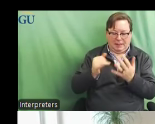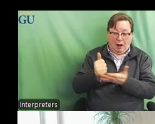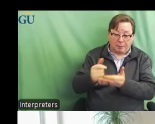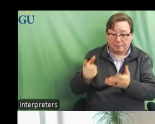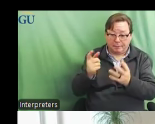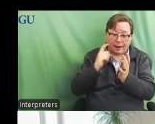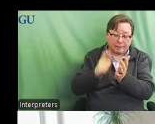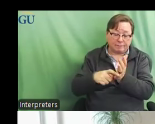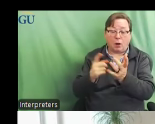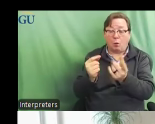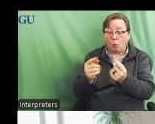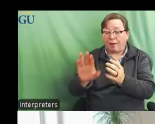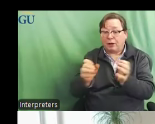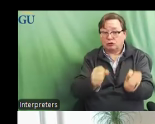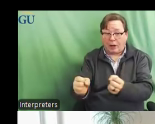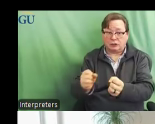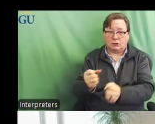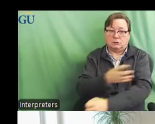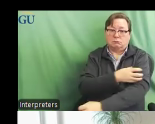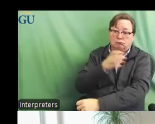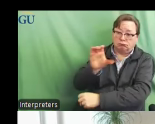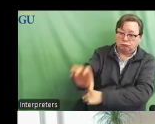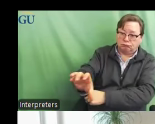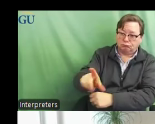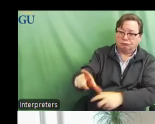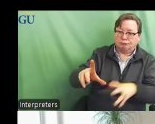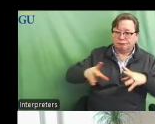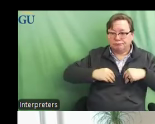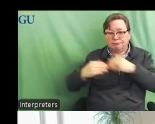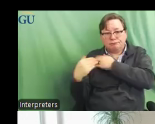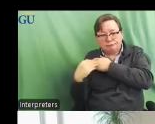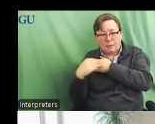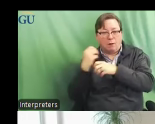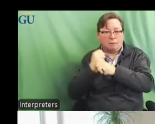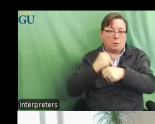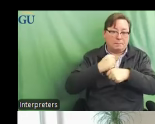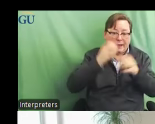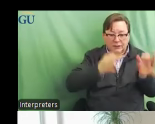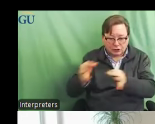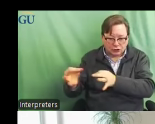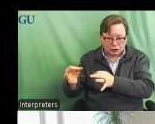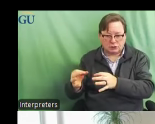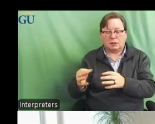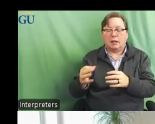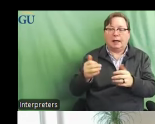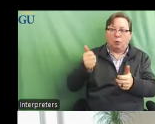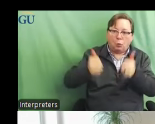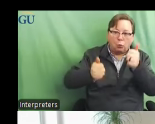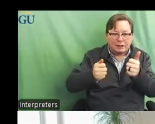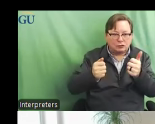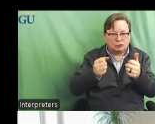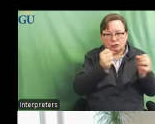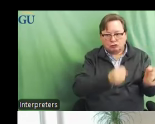and empowering them to take ownership over decisions and over strategies and over that kind